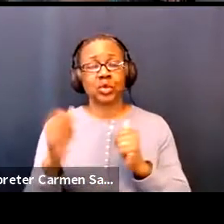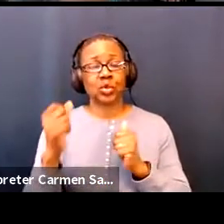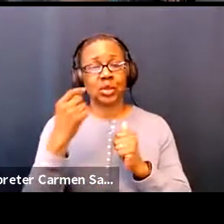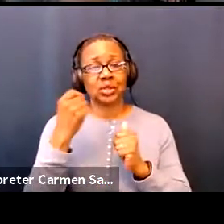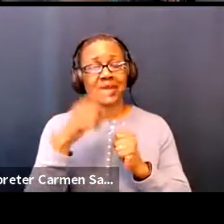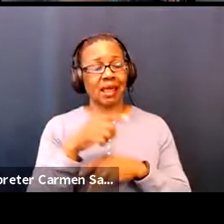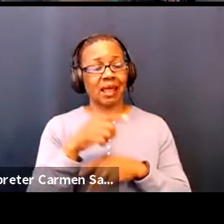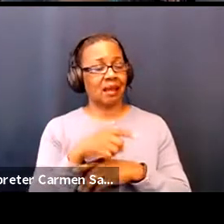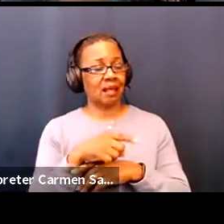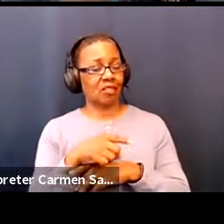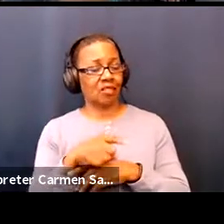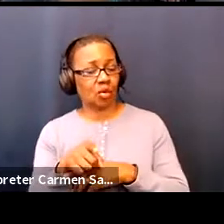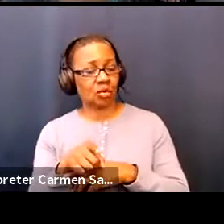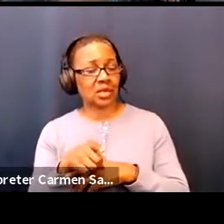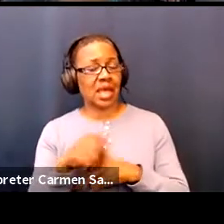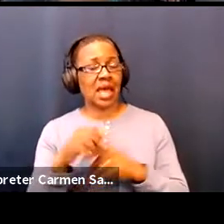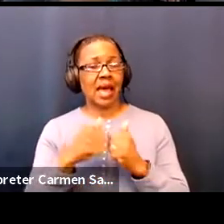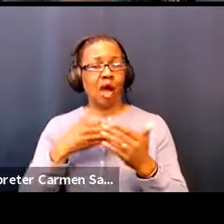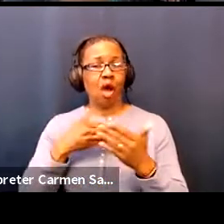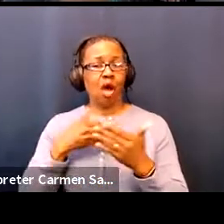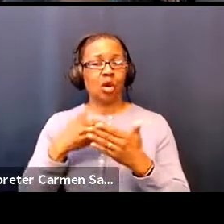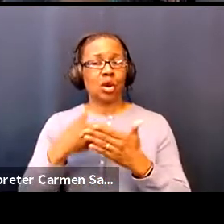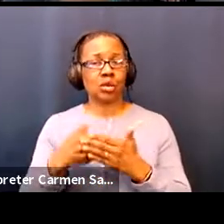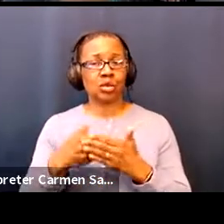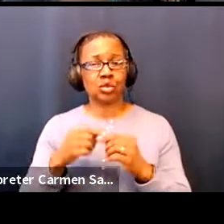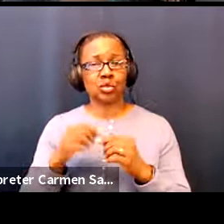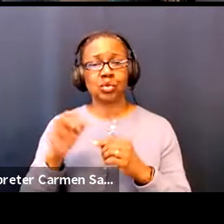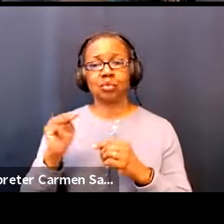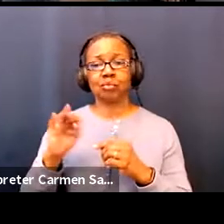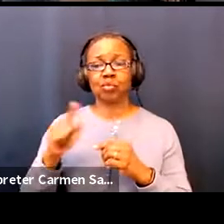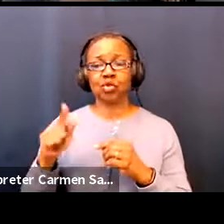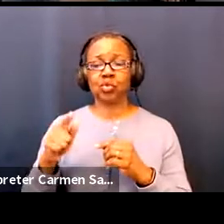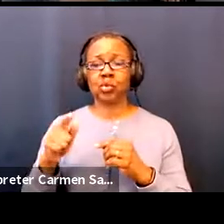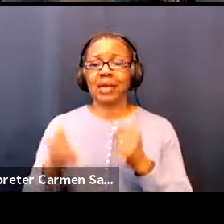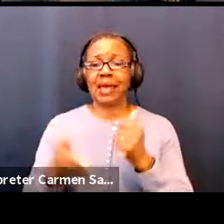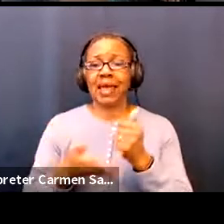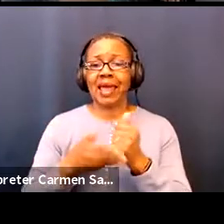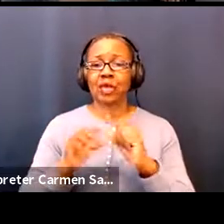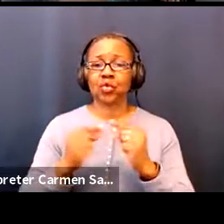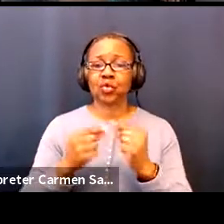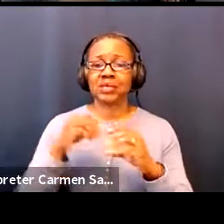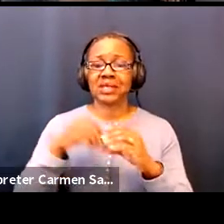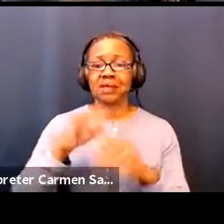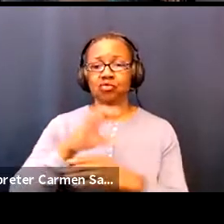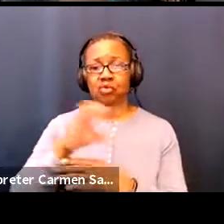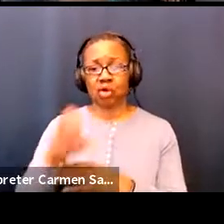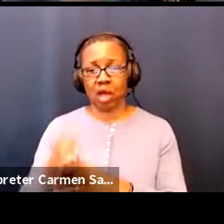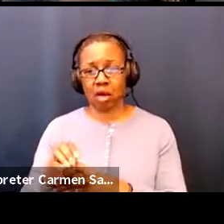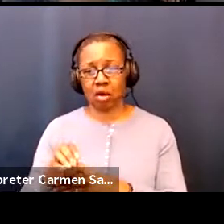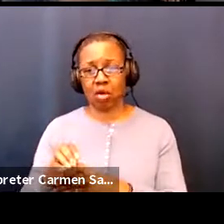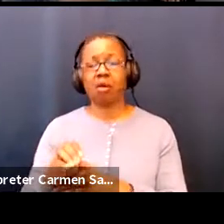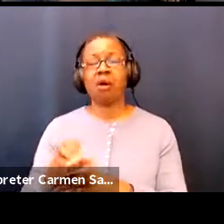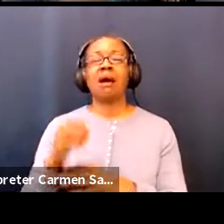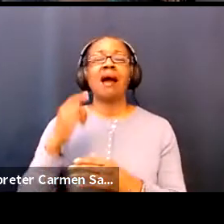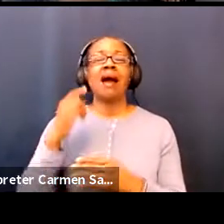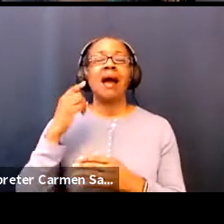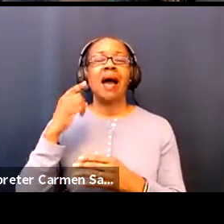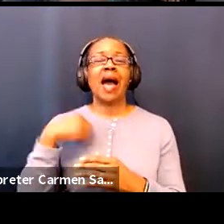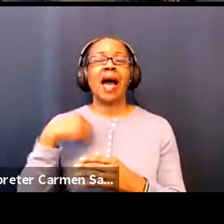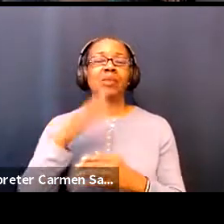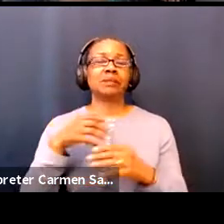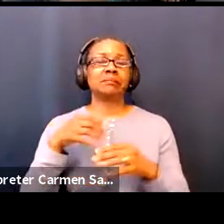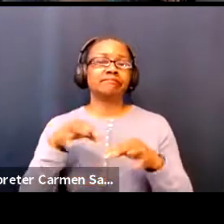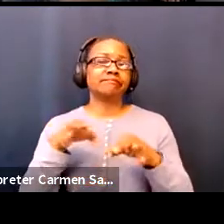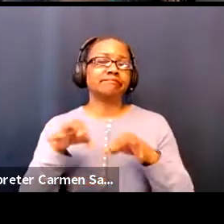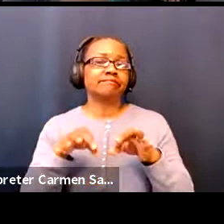those in proximity to mutual aid groups within the city of Chicago. And so I can get into more to the details of that, but